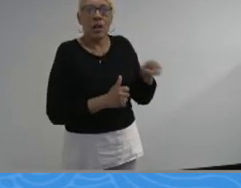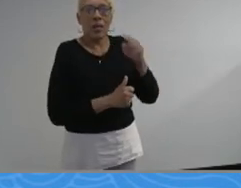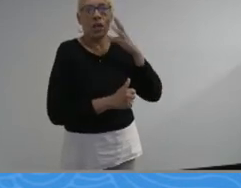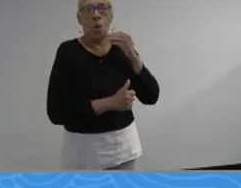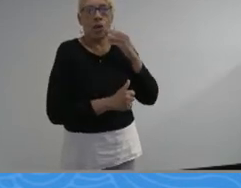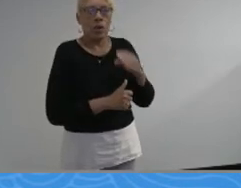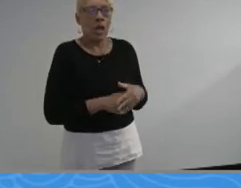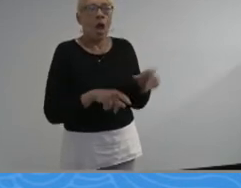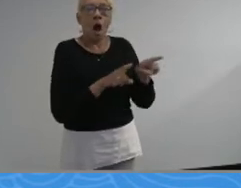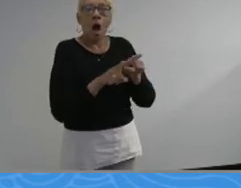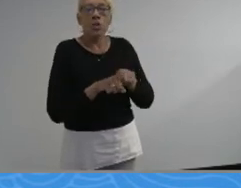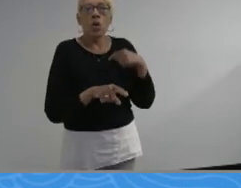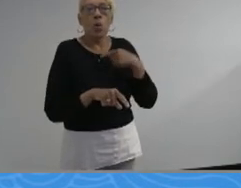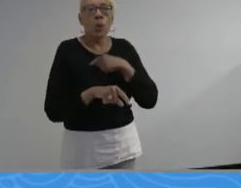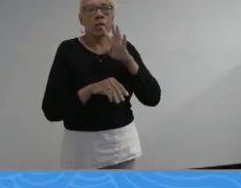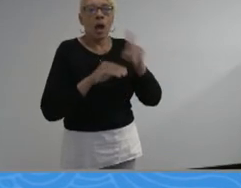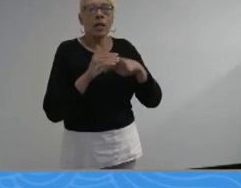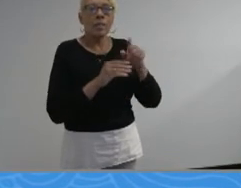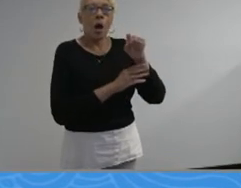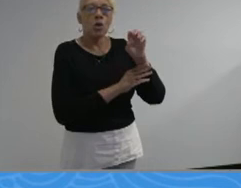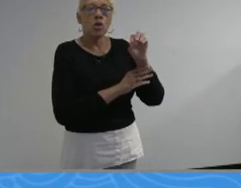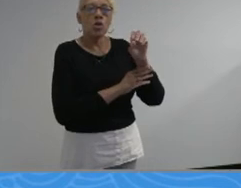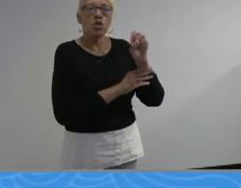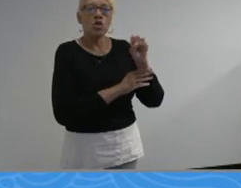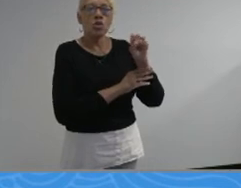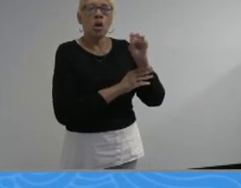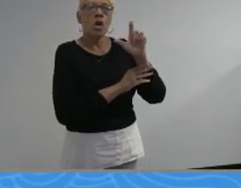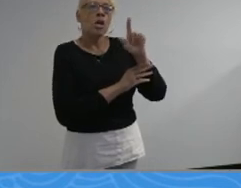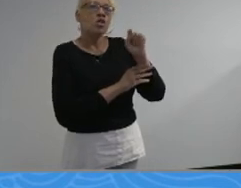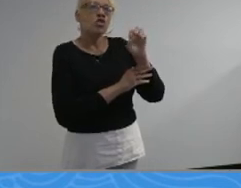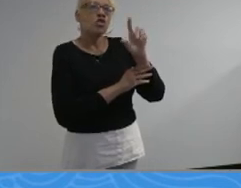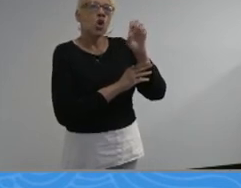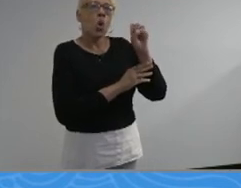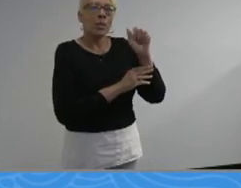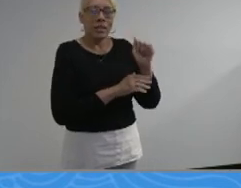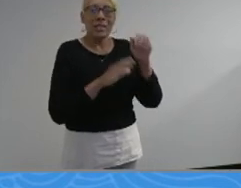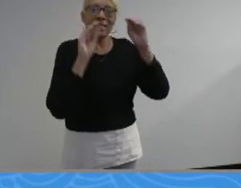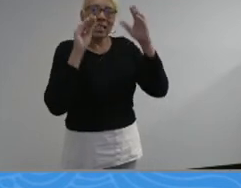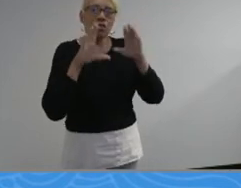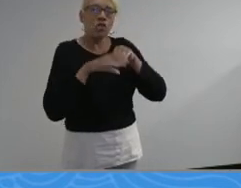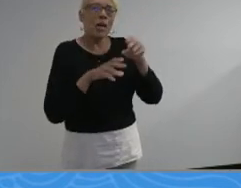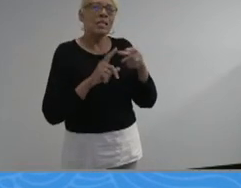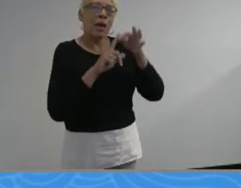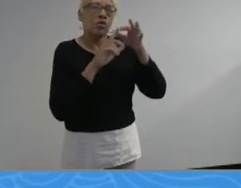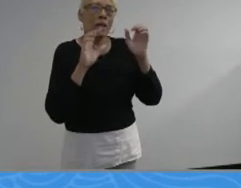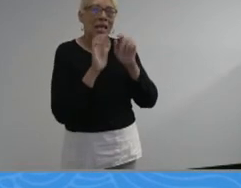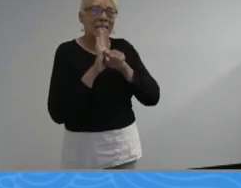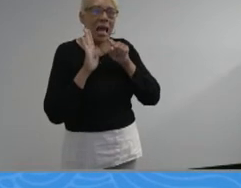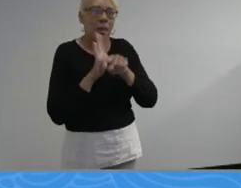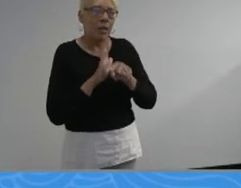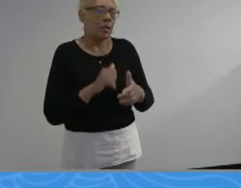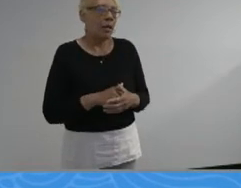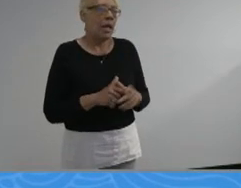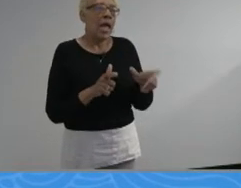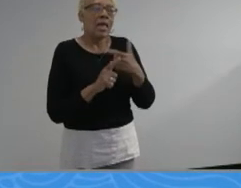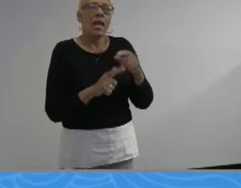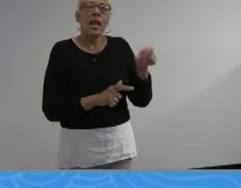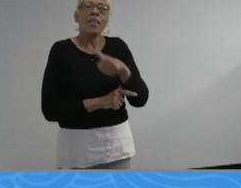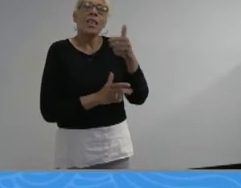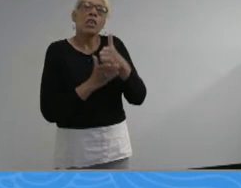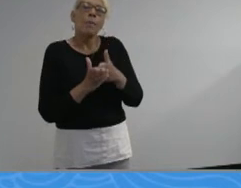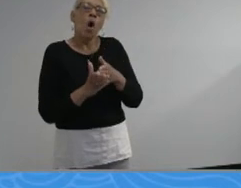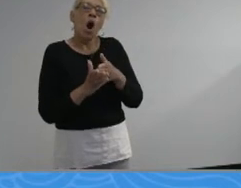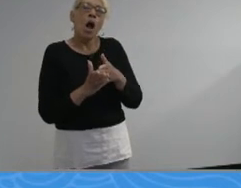talking about TOSAs, right? Teaching on special assignment, who can be really helpful here too. And let me also shout out another crew, that another part of